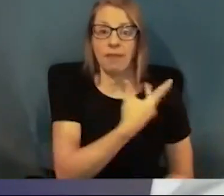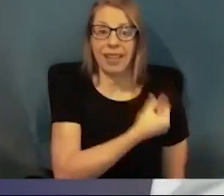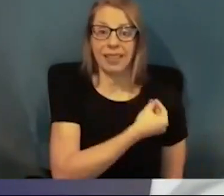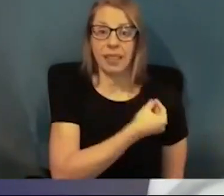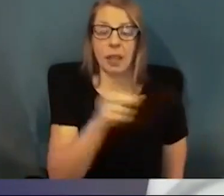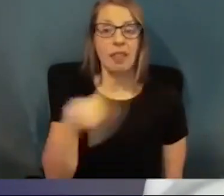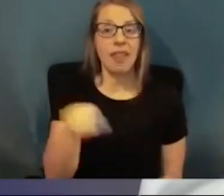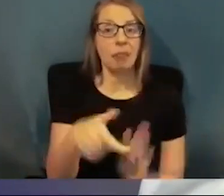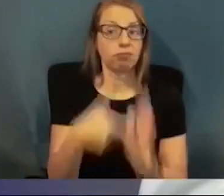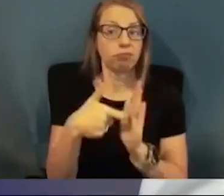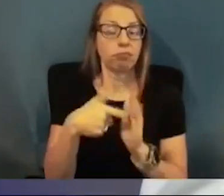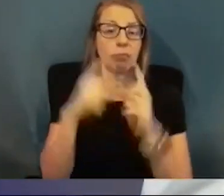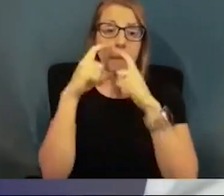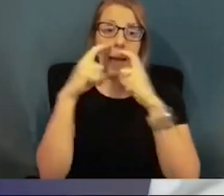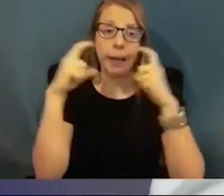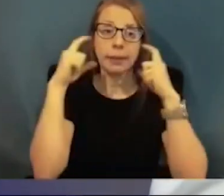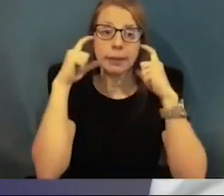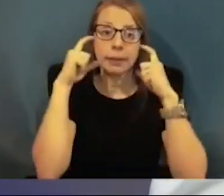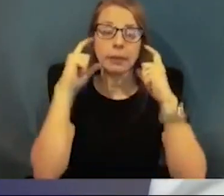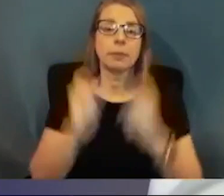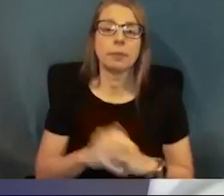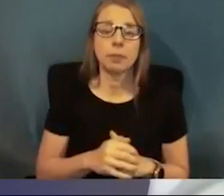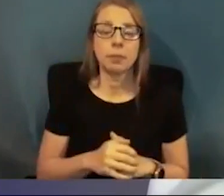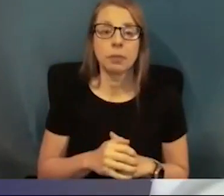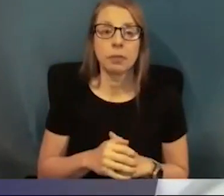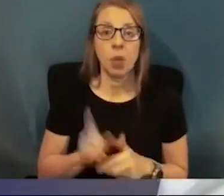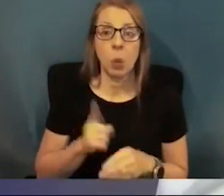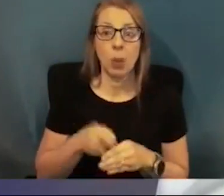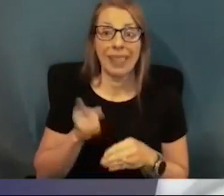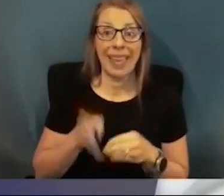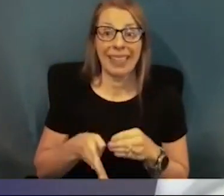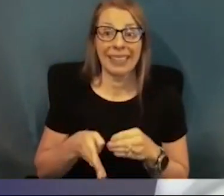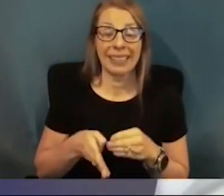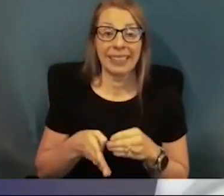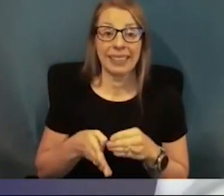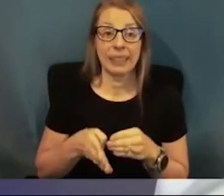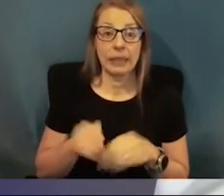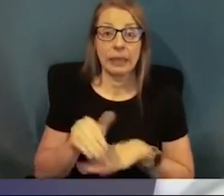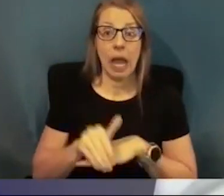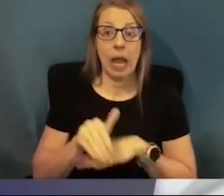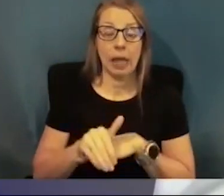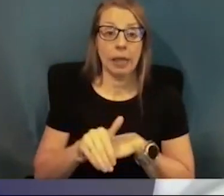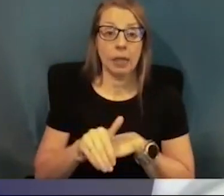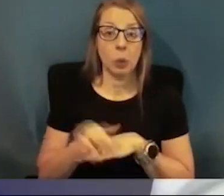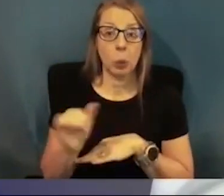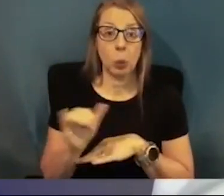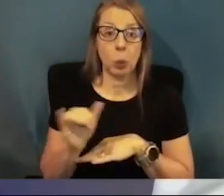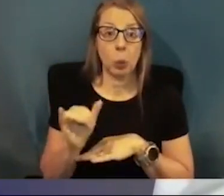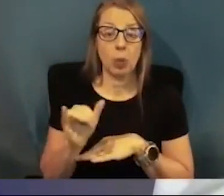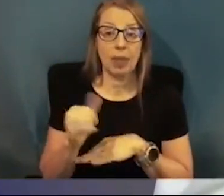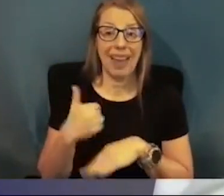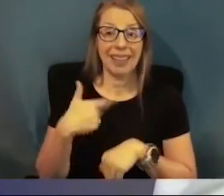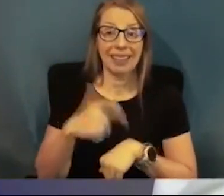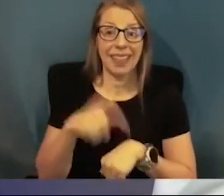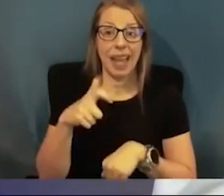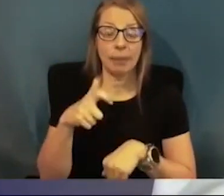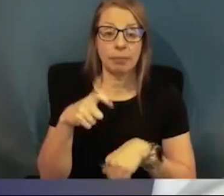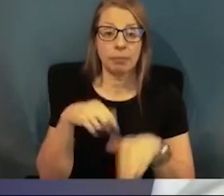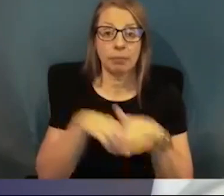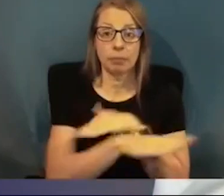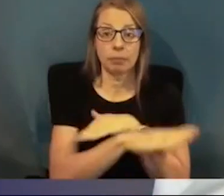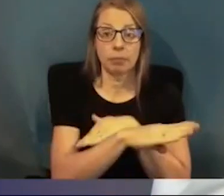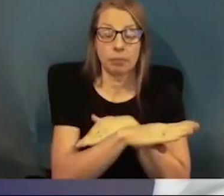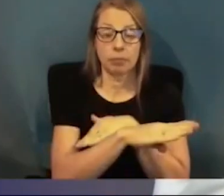masking. And then on the weekends and at nights, they had curfews, and then they locked the reservations